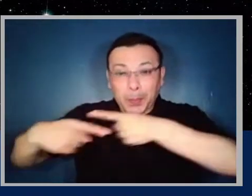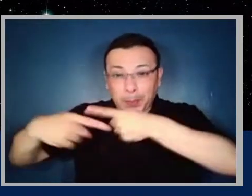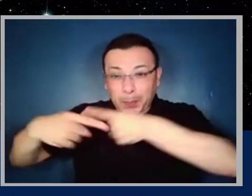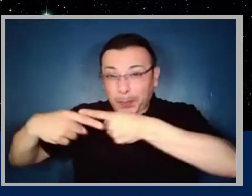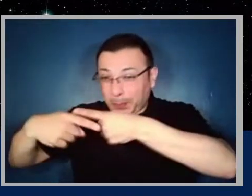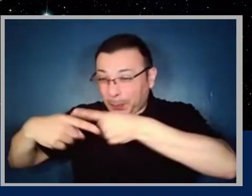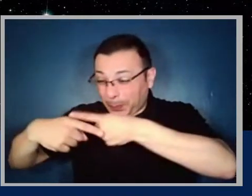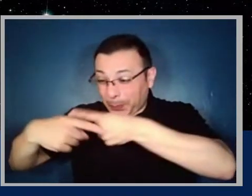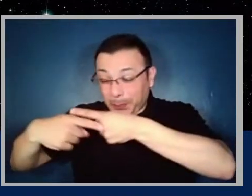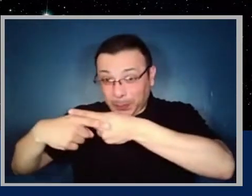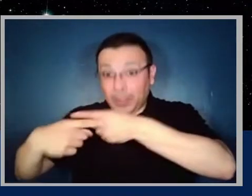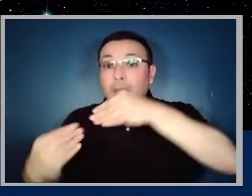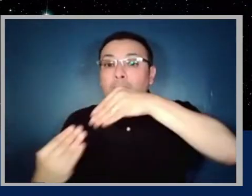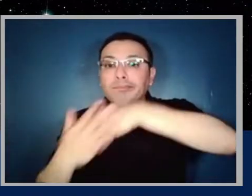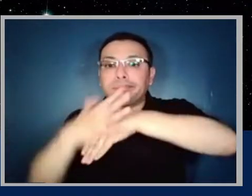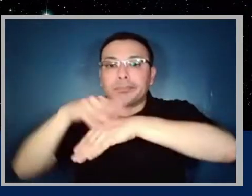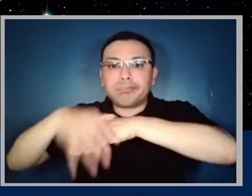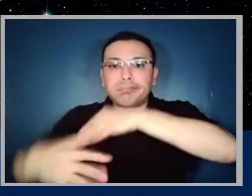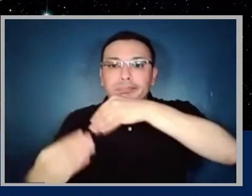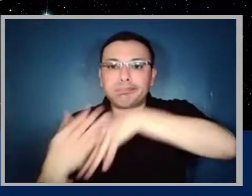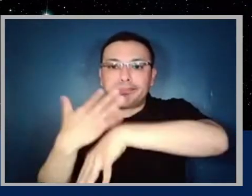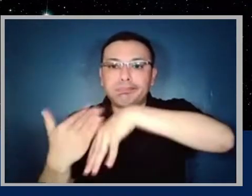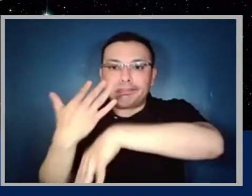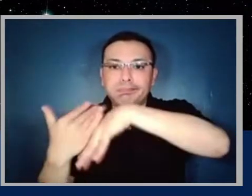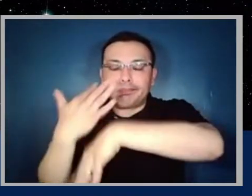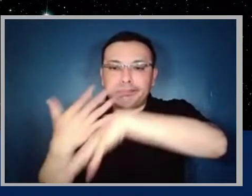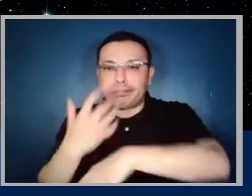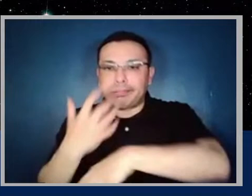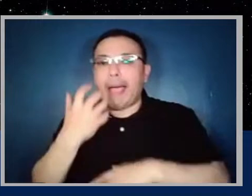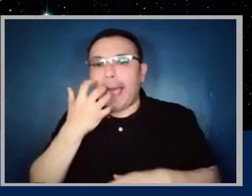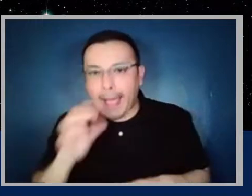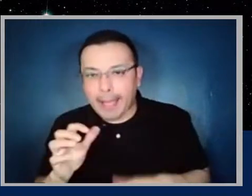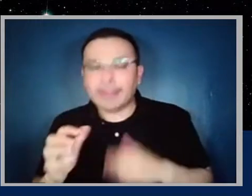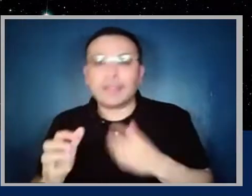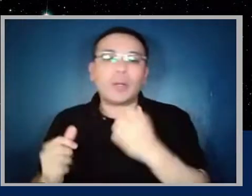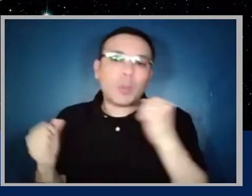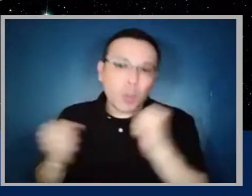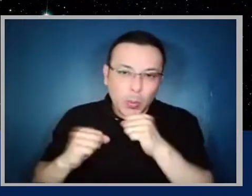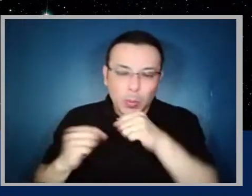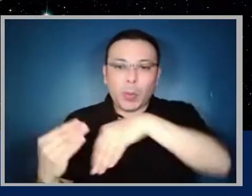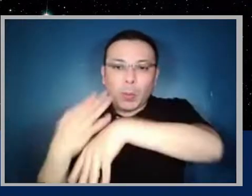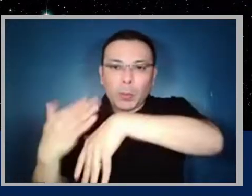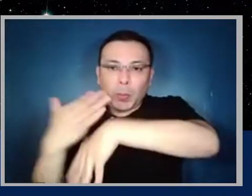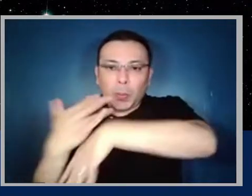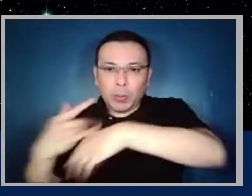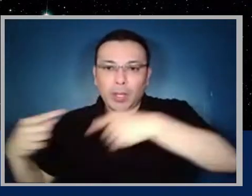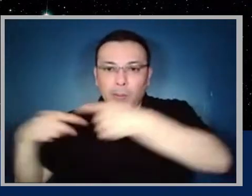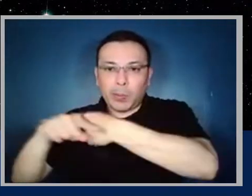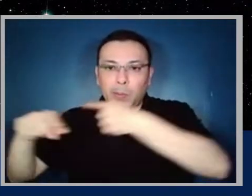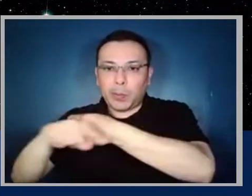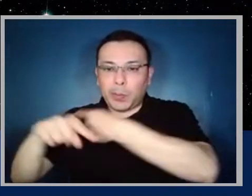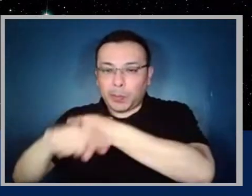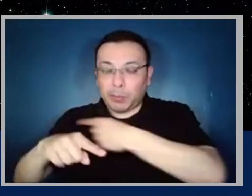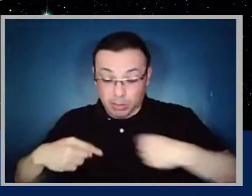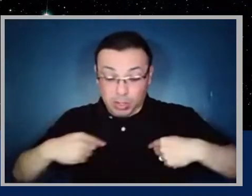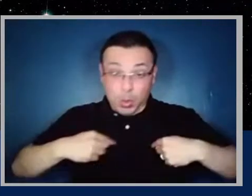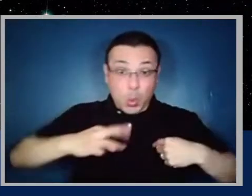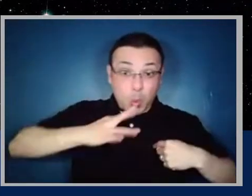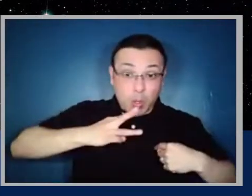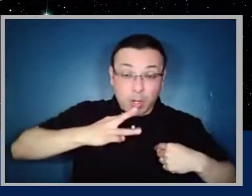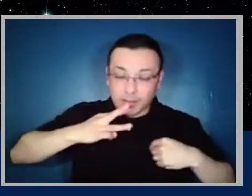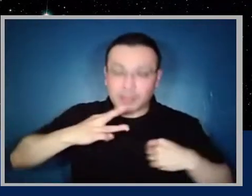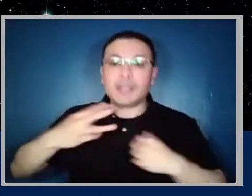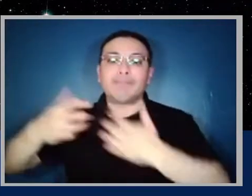thing that we do in station and shuttle. We use ammonia extensively in